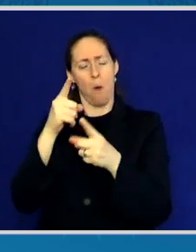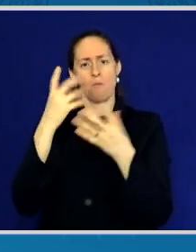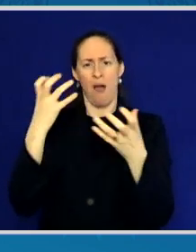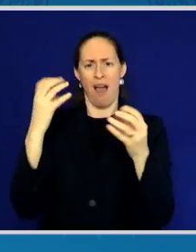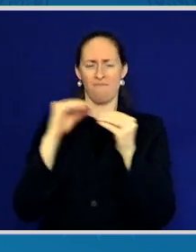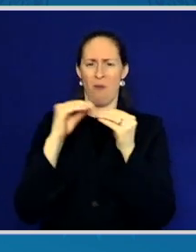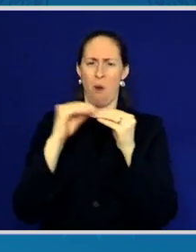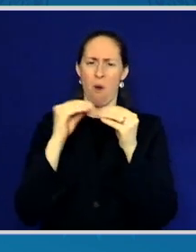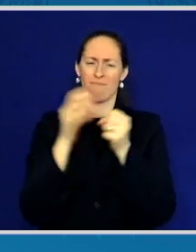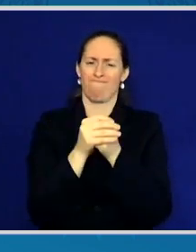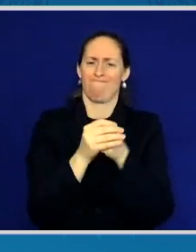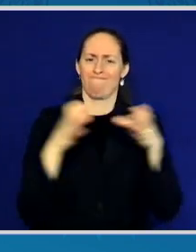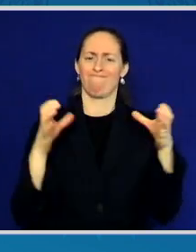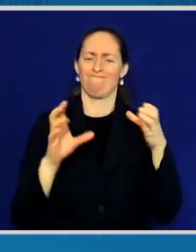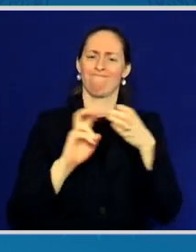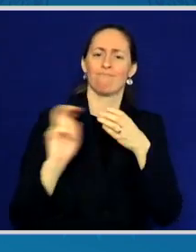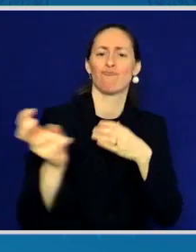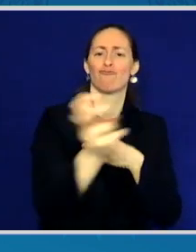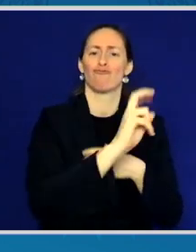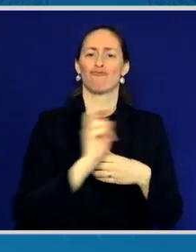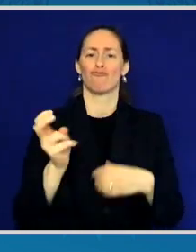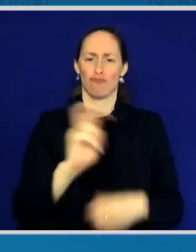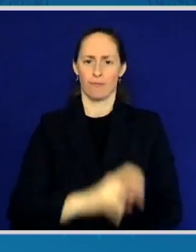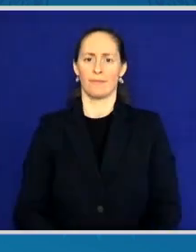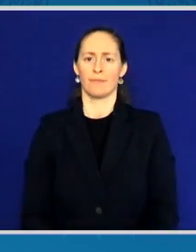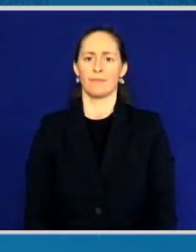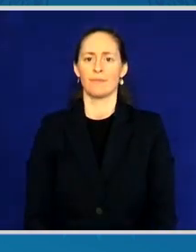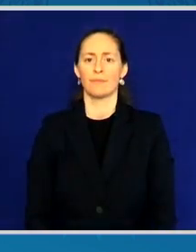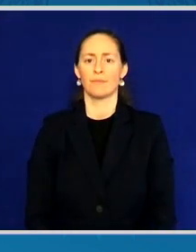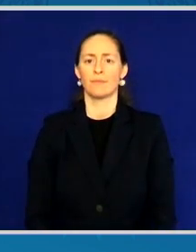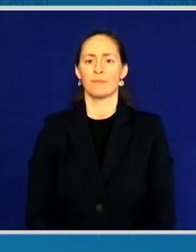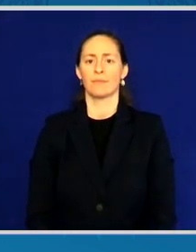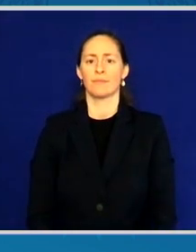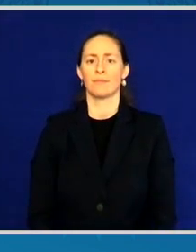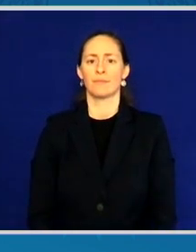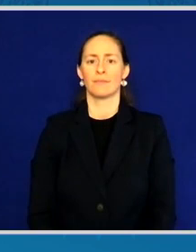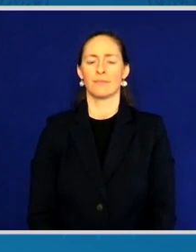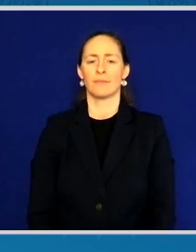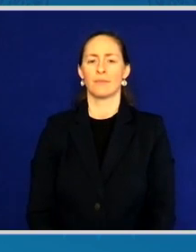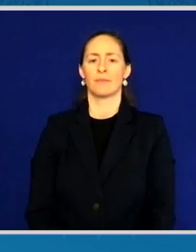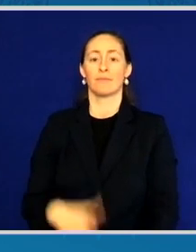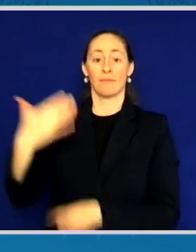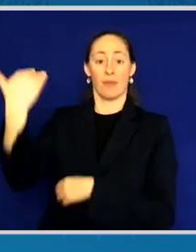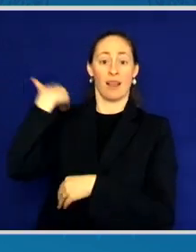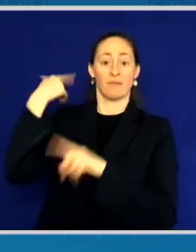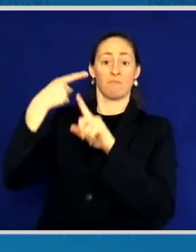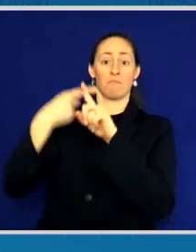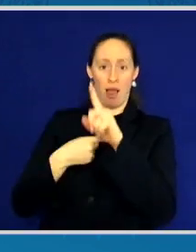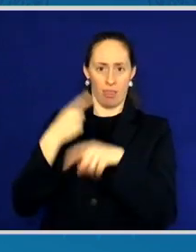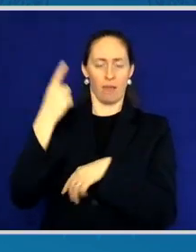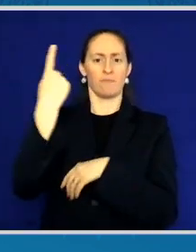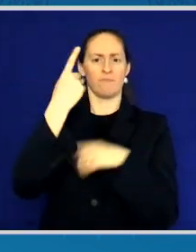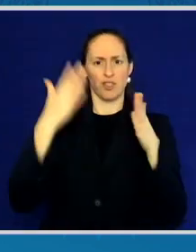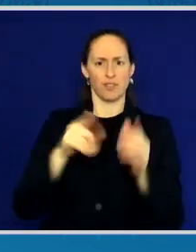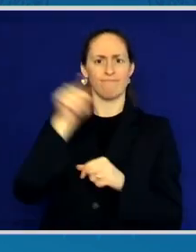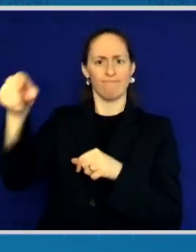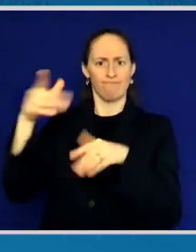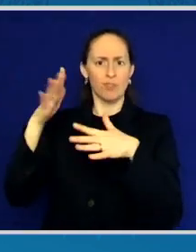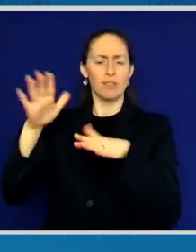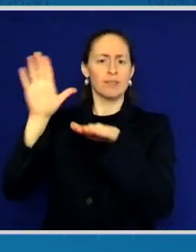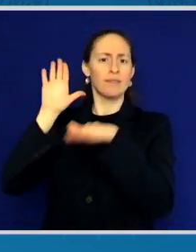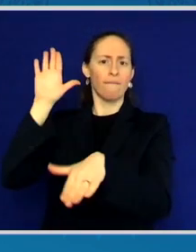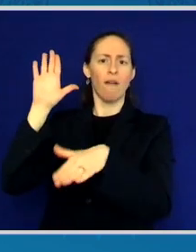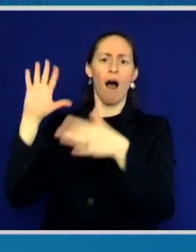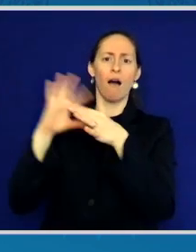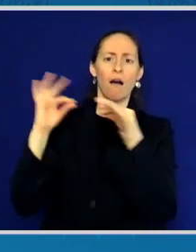this month, as I said, when Darrell testified at our transit hearing, I closed the hearing by asking him the last question, what